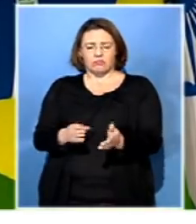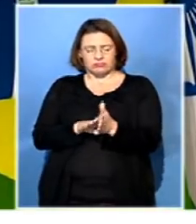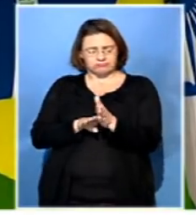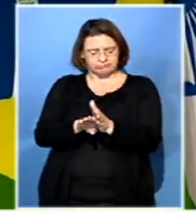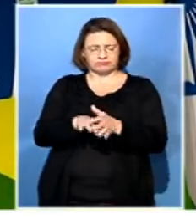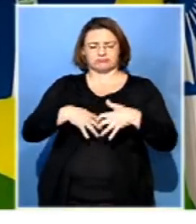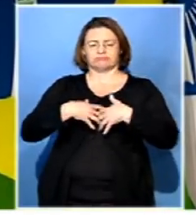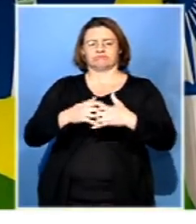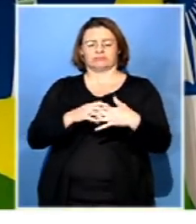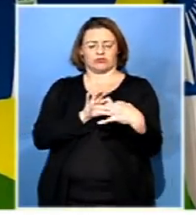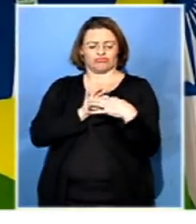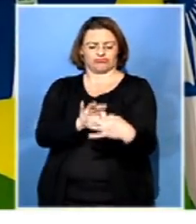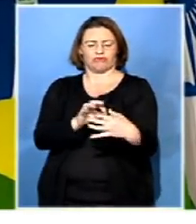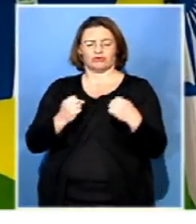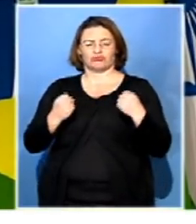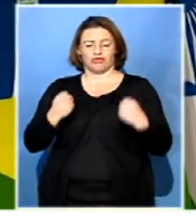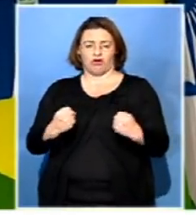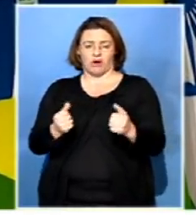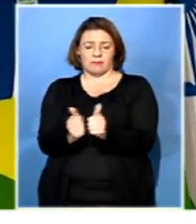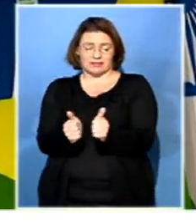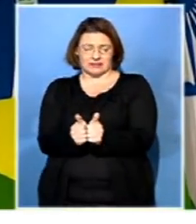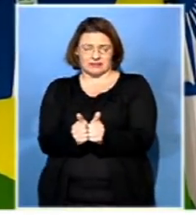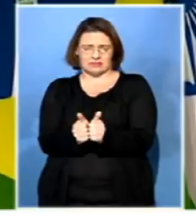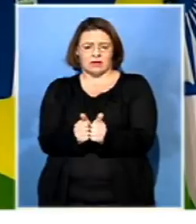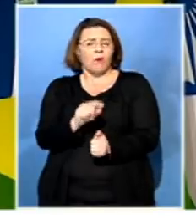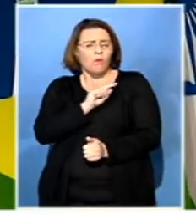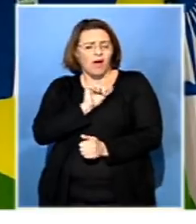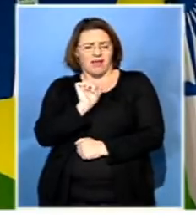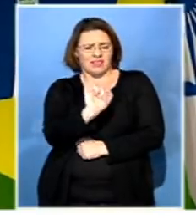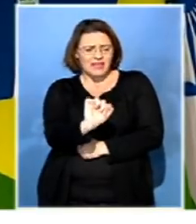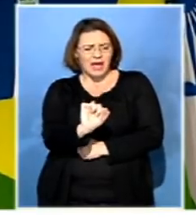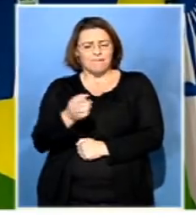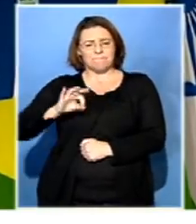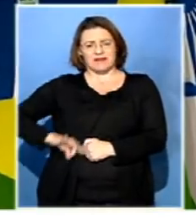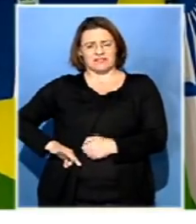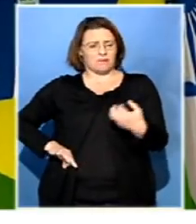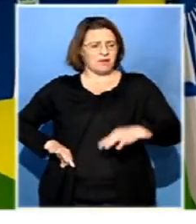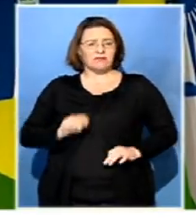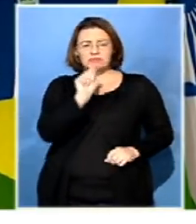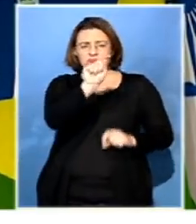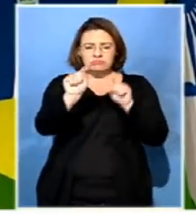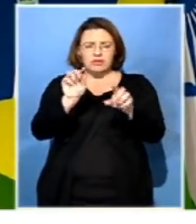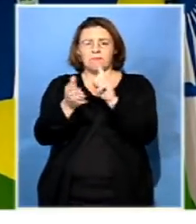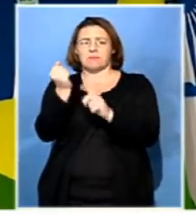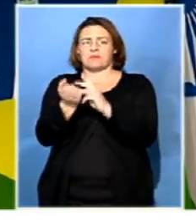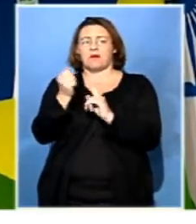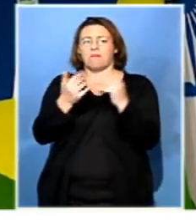strong partnerships with this initiative so that its benefits will reach more countries and their